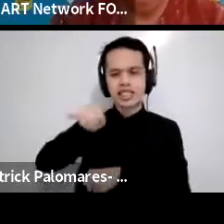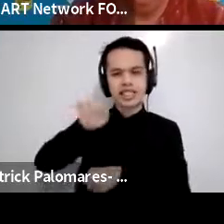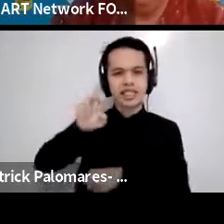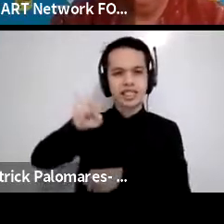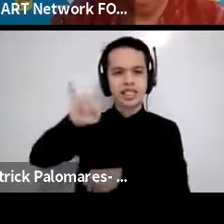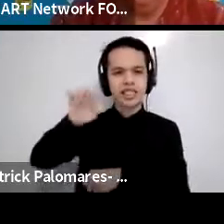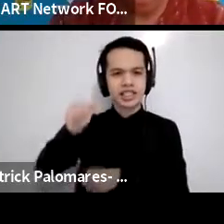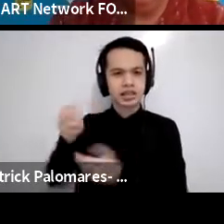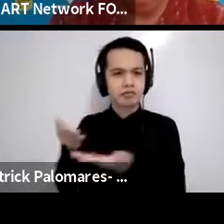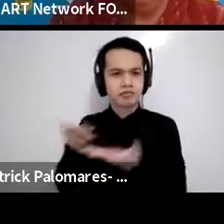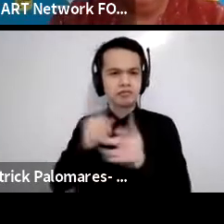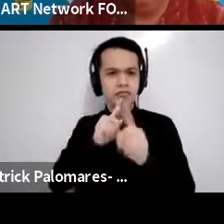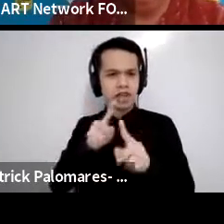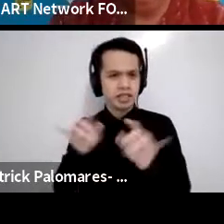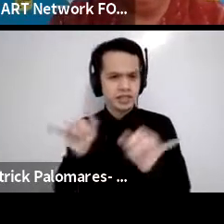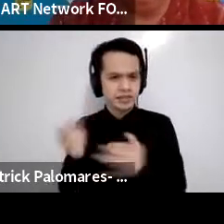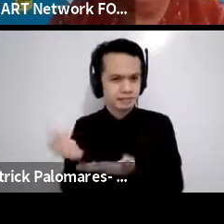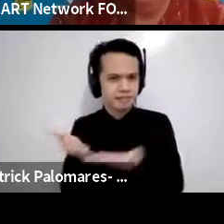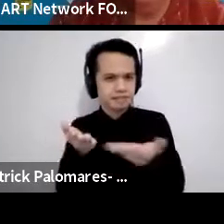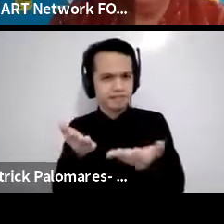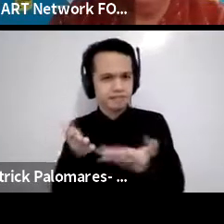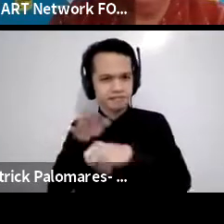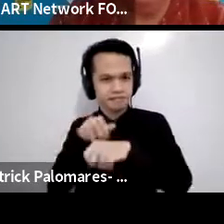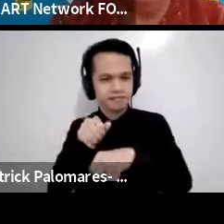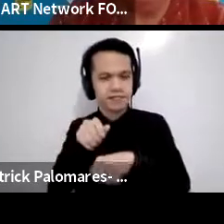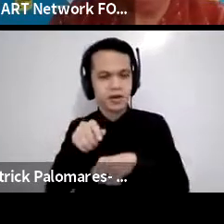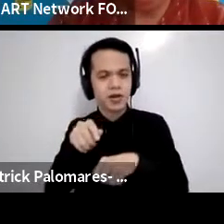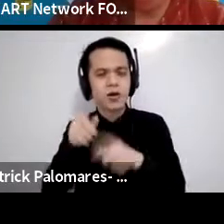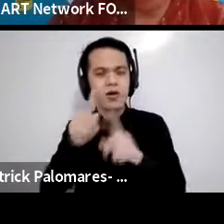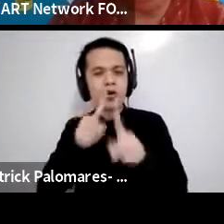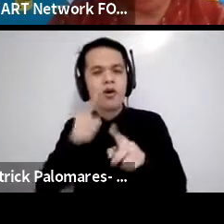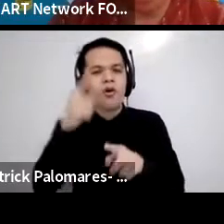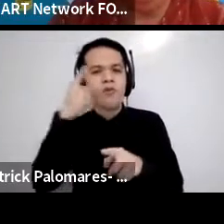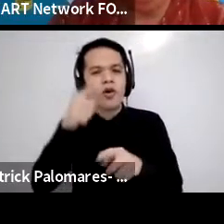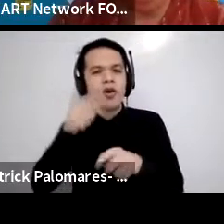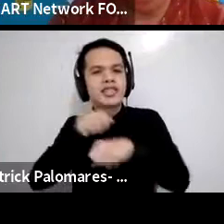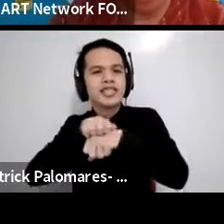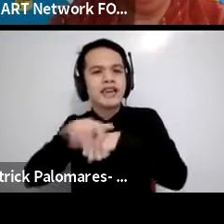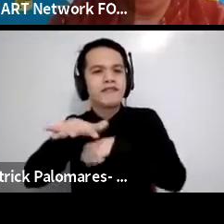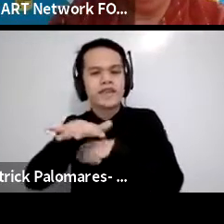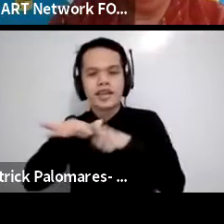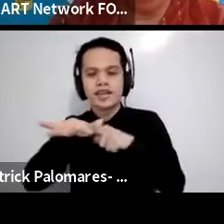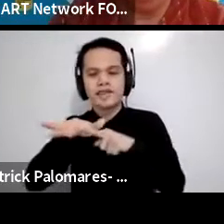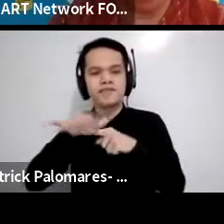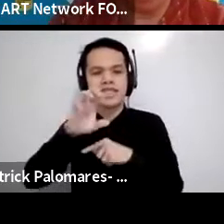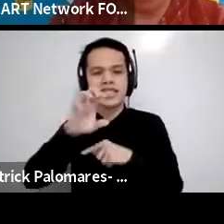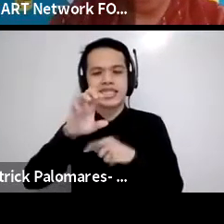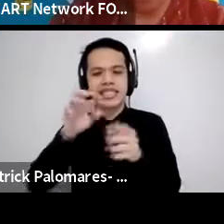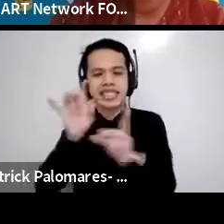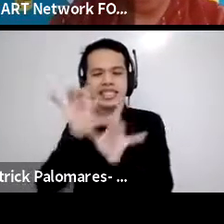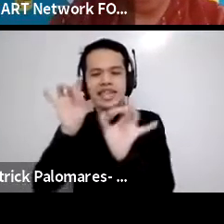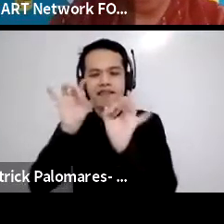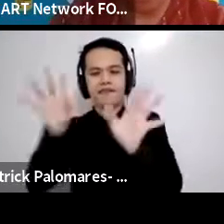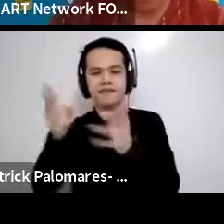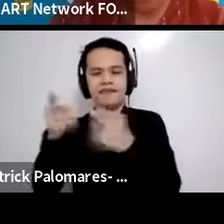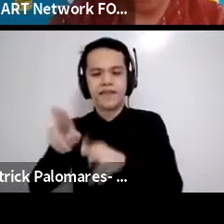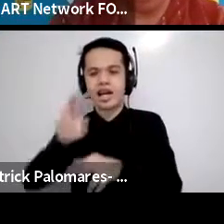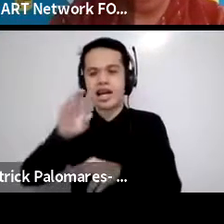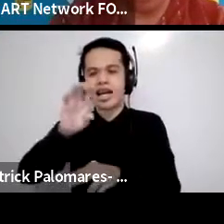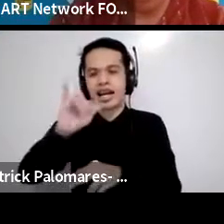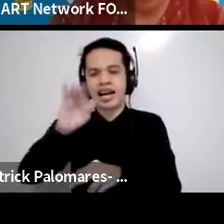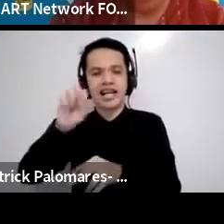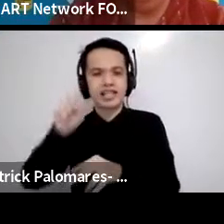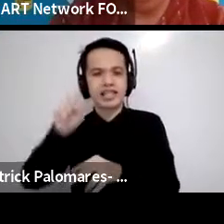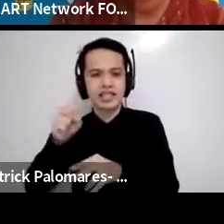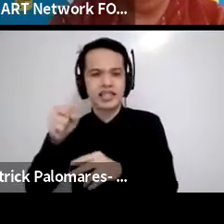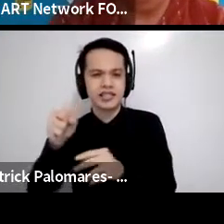to also answer this question on the effect of the crisis on DRR, especially